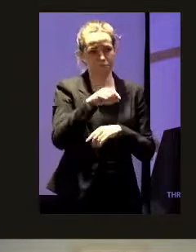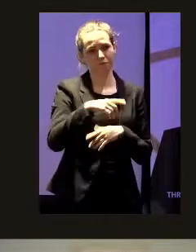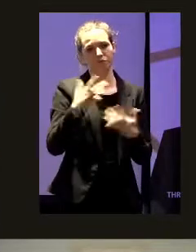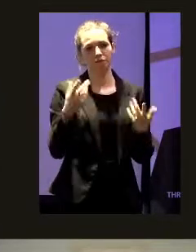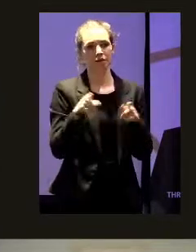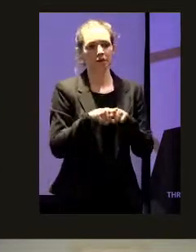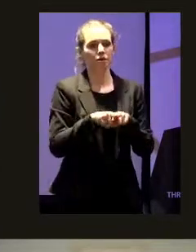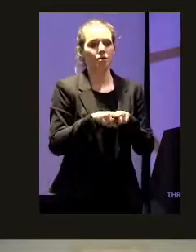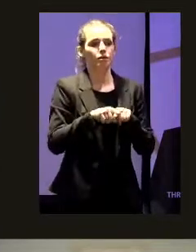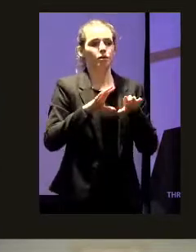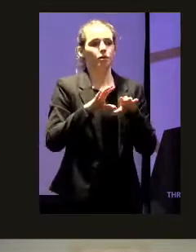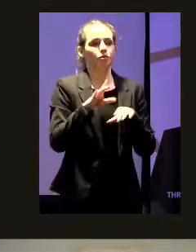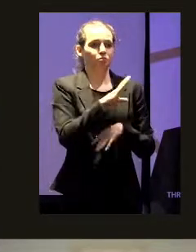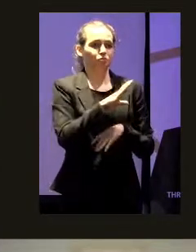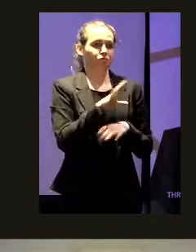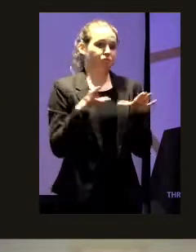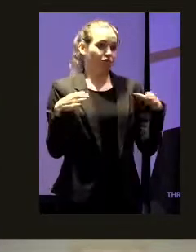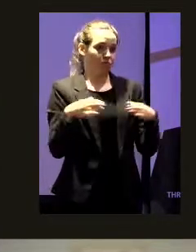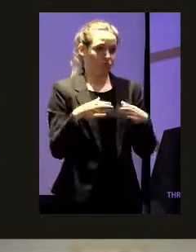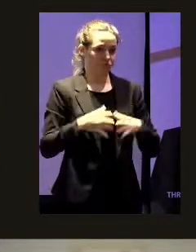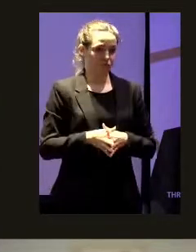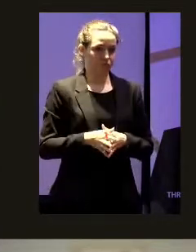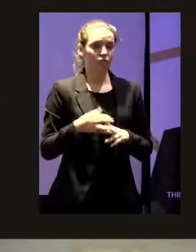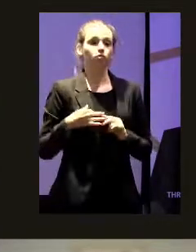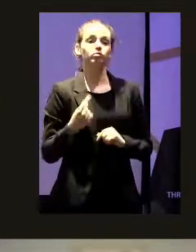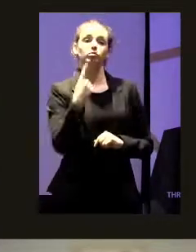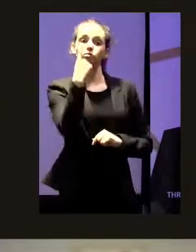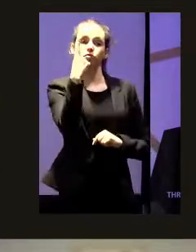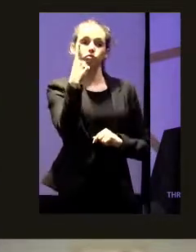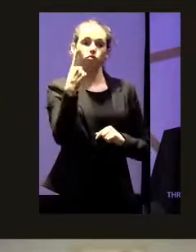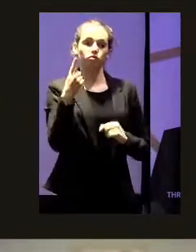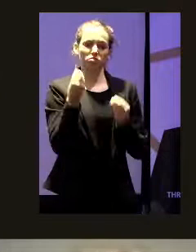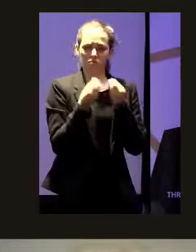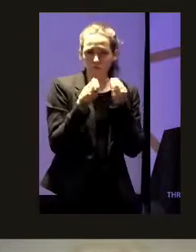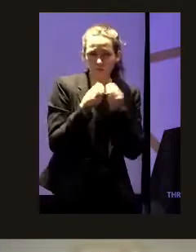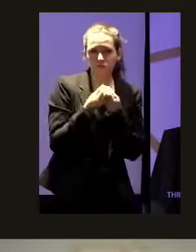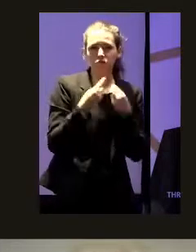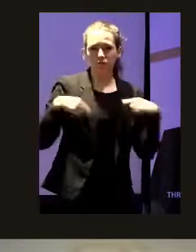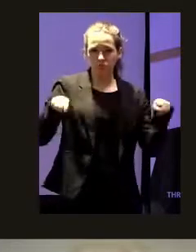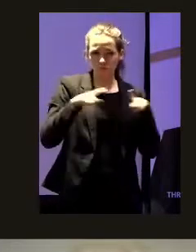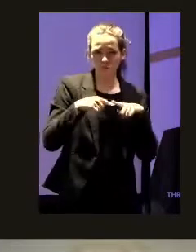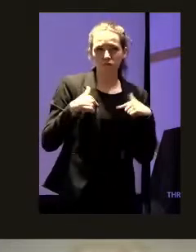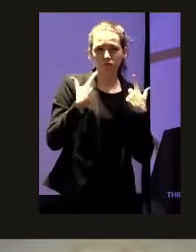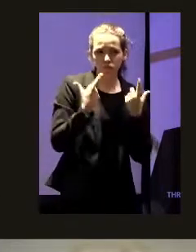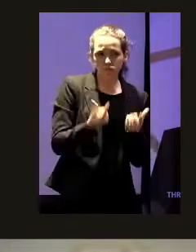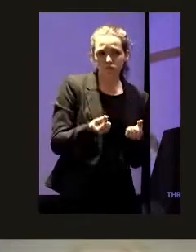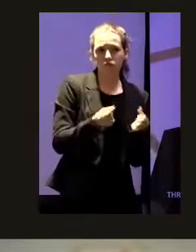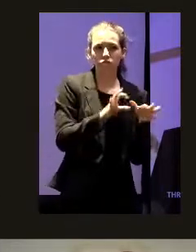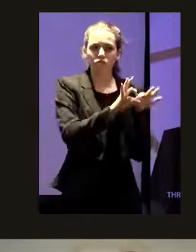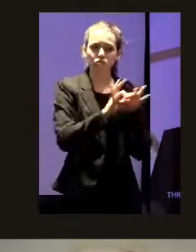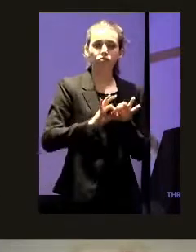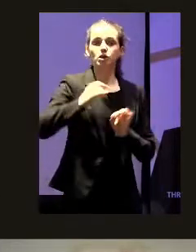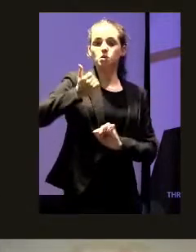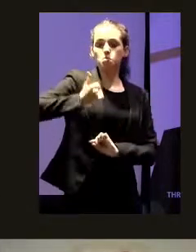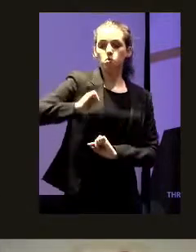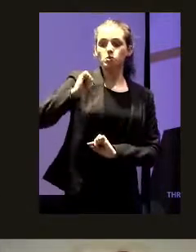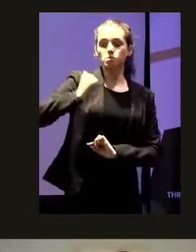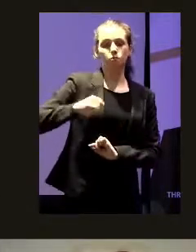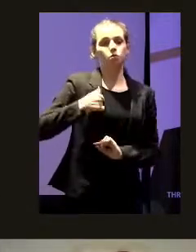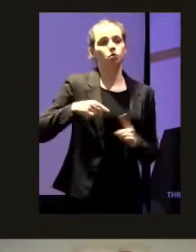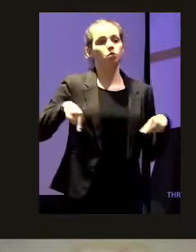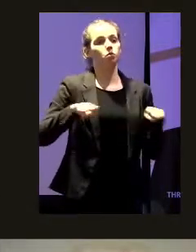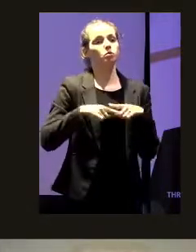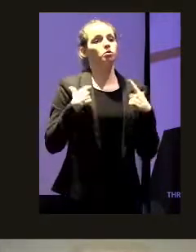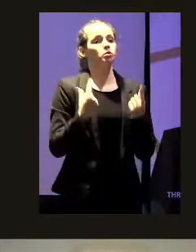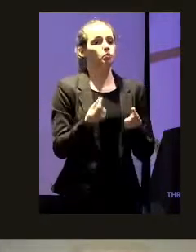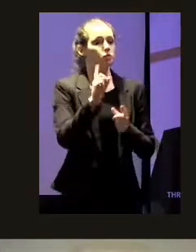level. So one of the things that we, especially when you deal with municipalities, and I'm glad that municipal reps are